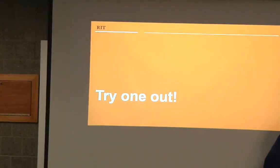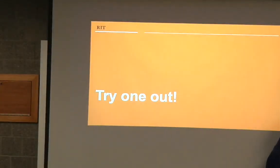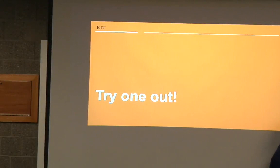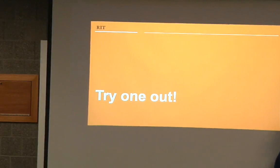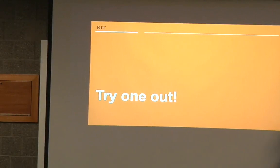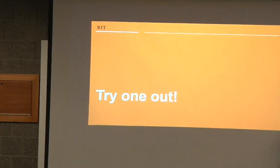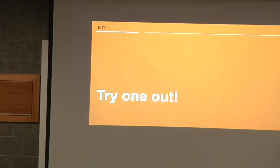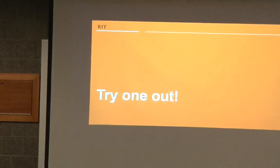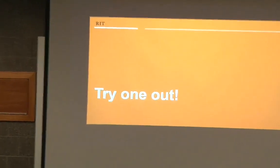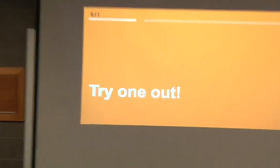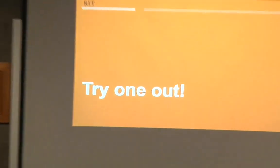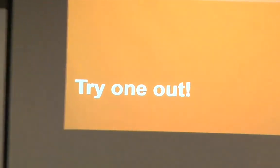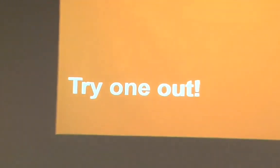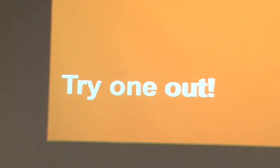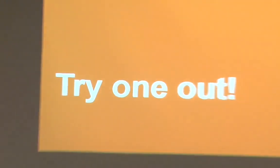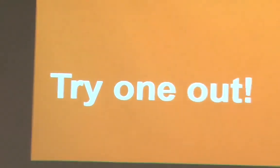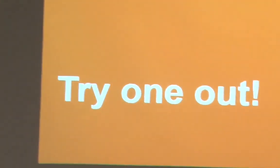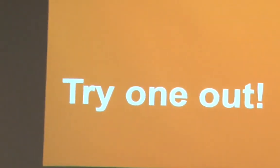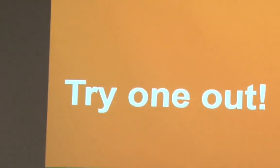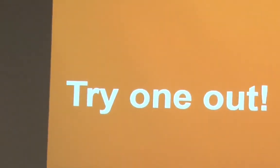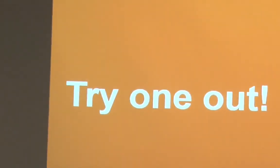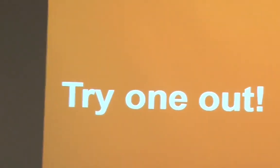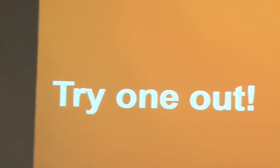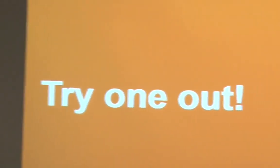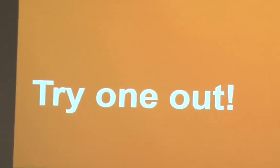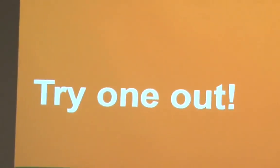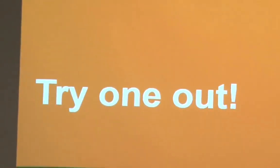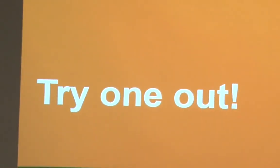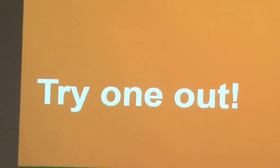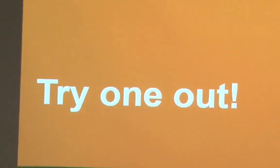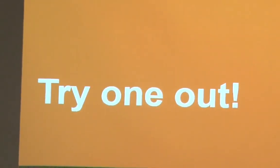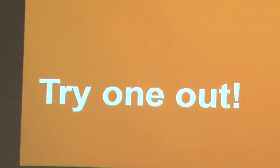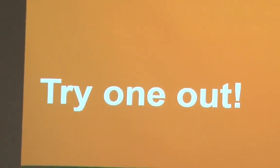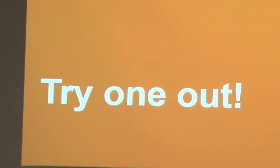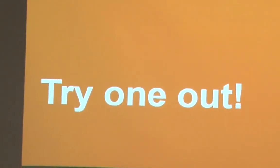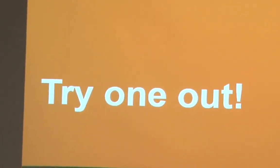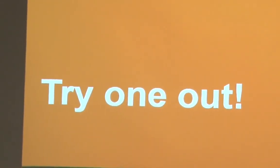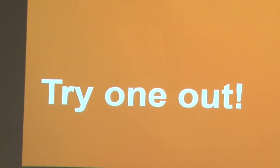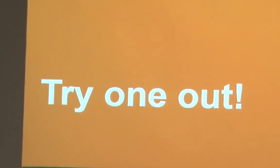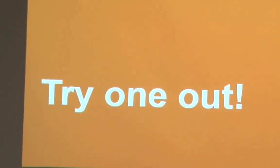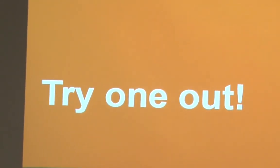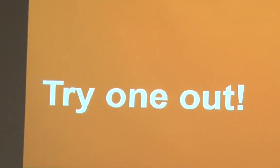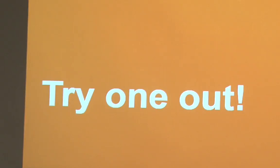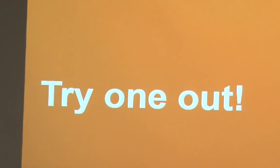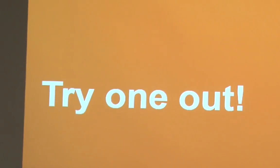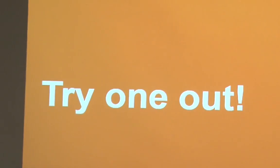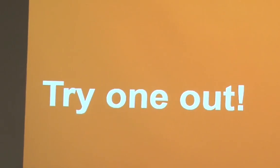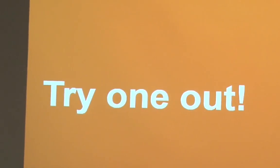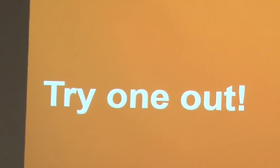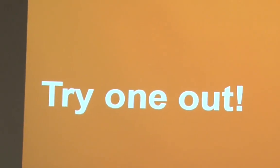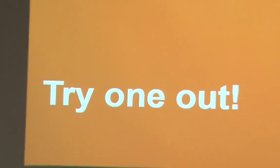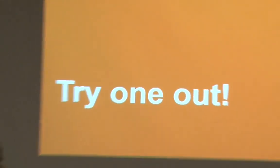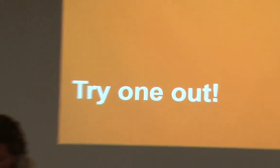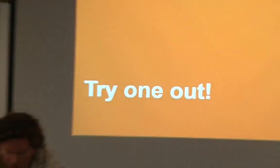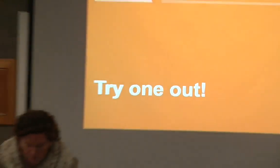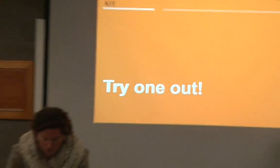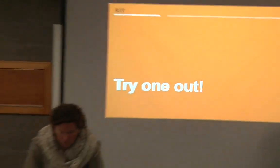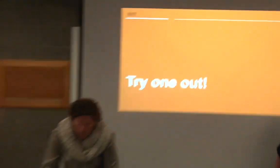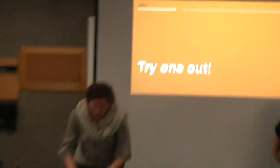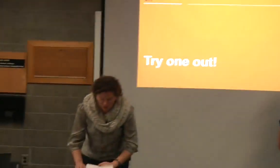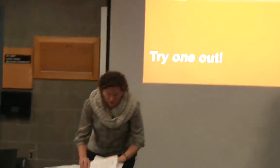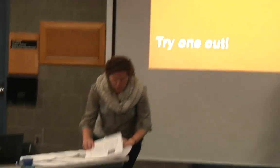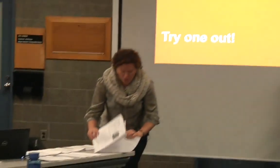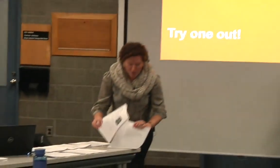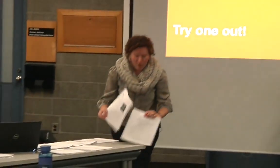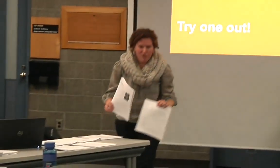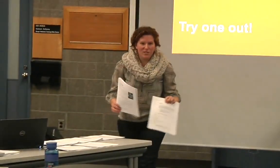So now we're going to try one out. So I brought a really short one. We're going to talk about where you might be able to find them. So I brought